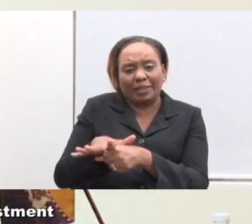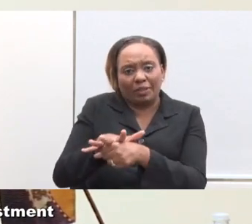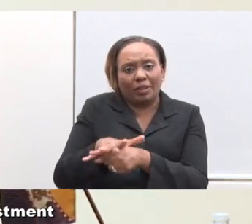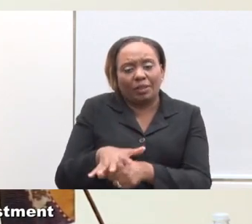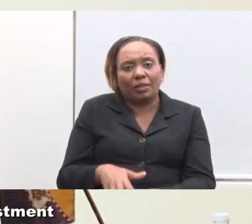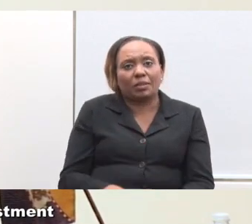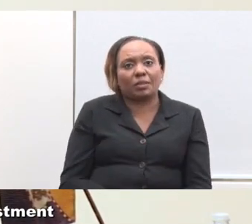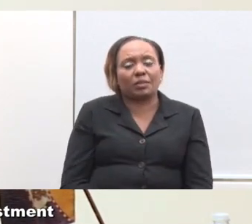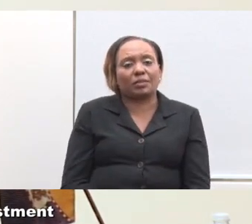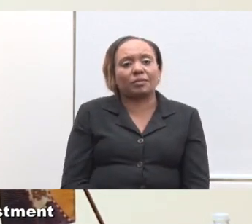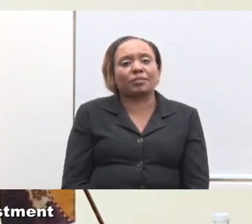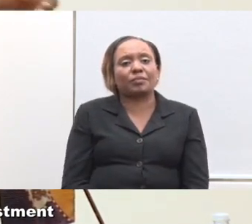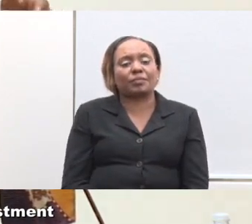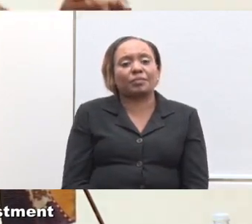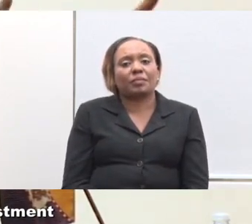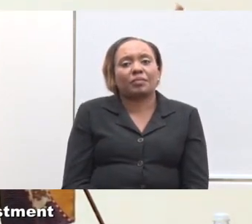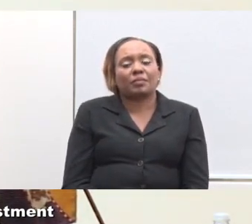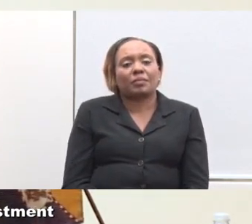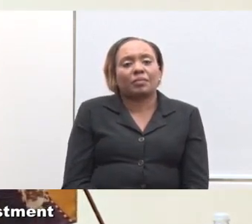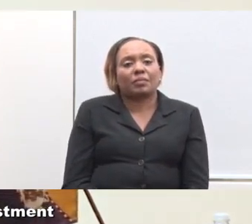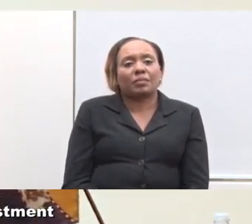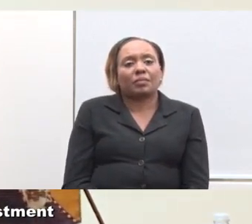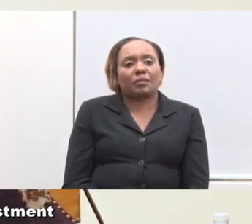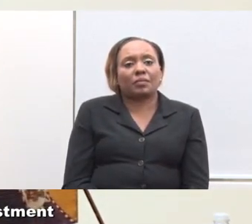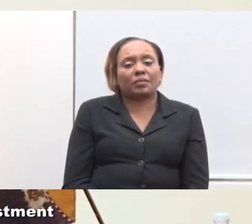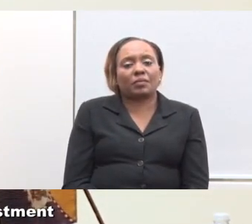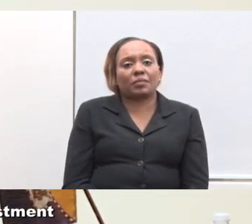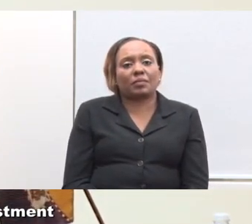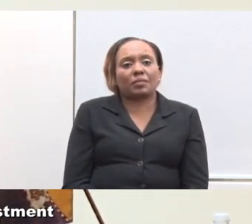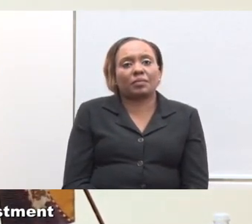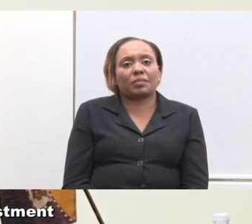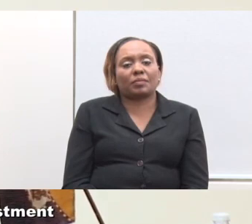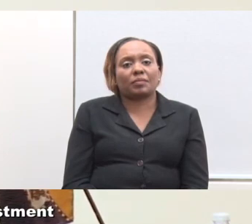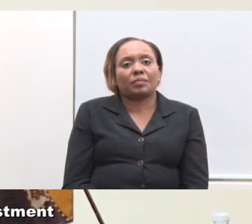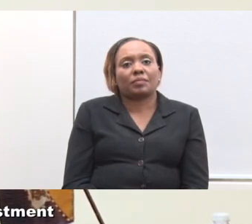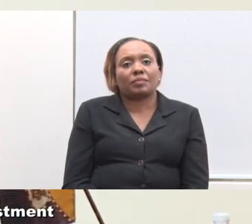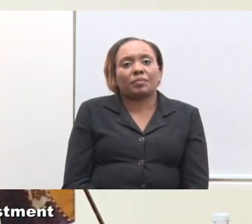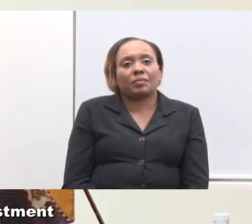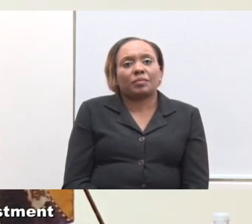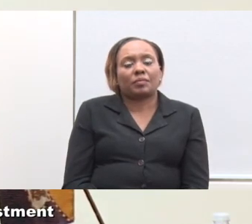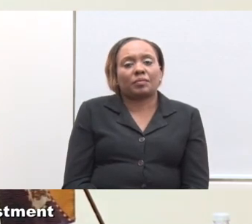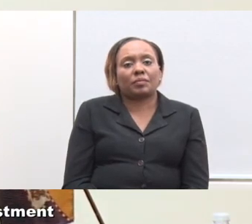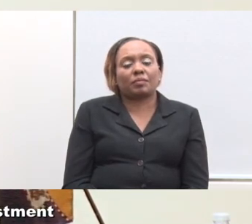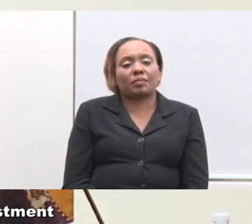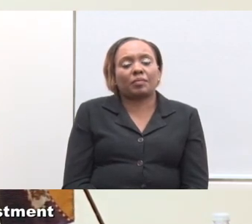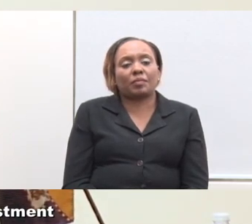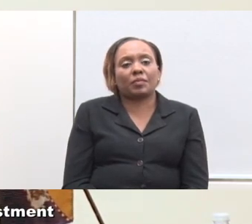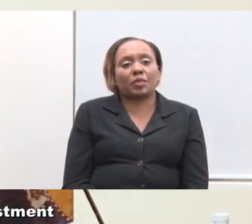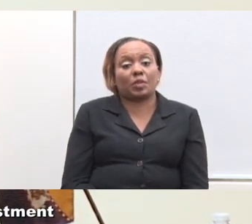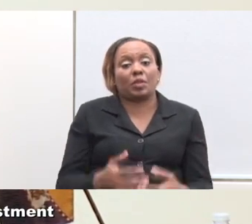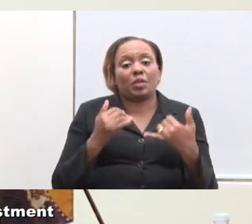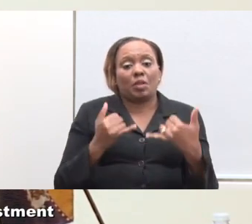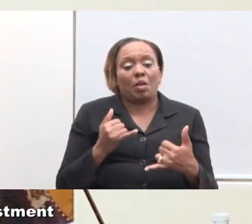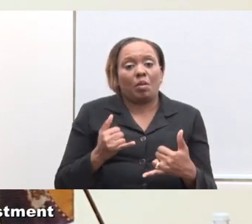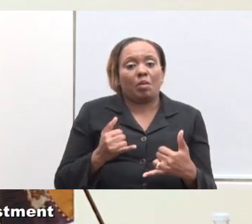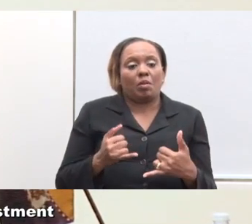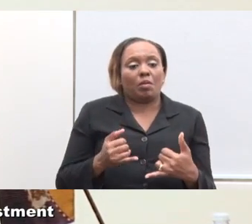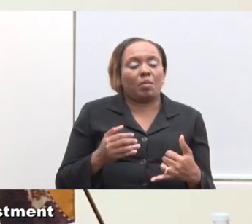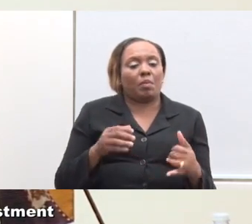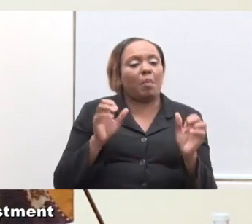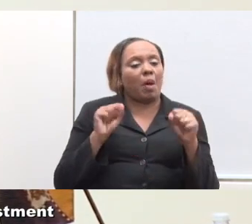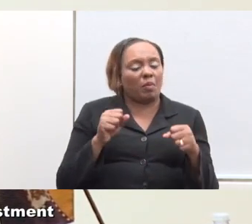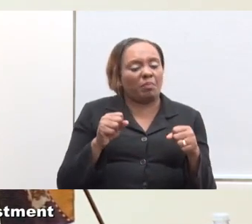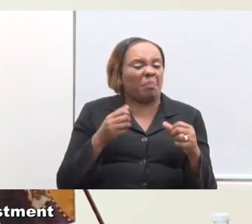sudden, a public servant who would have been told no to a 100% mortgage can